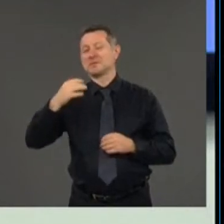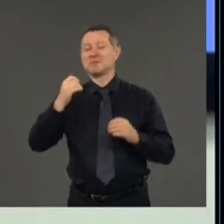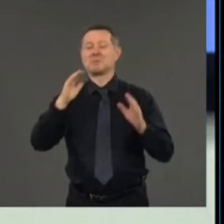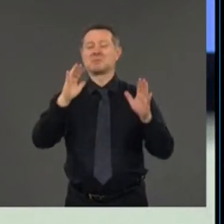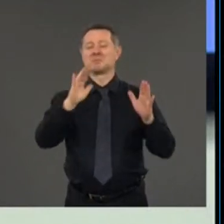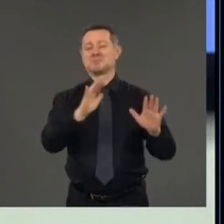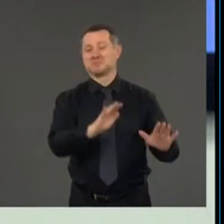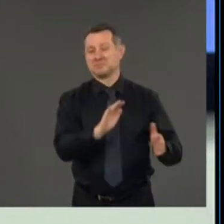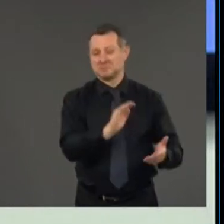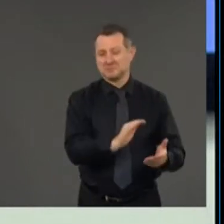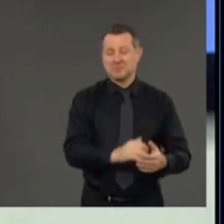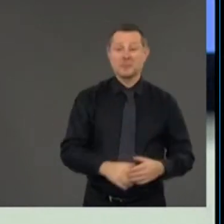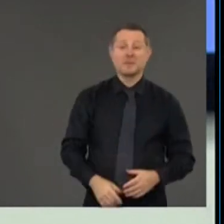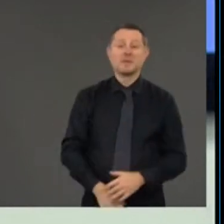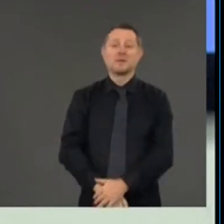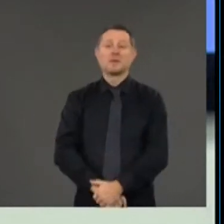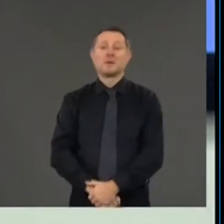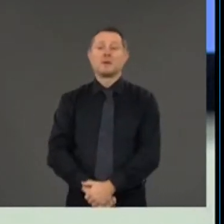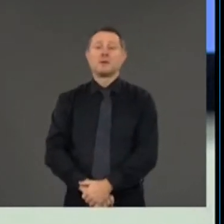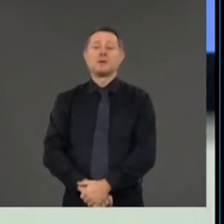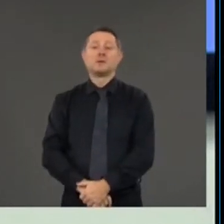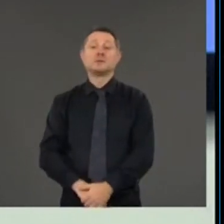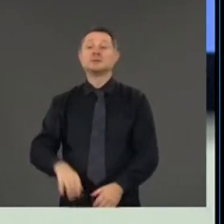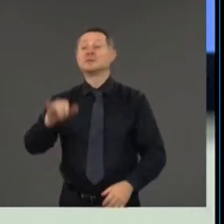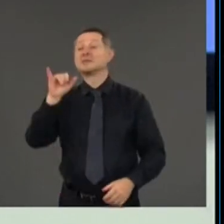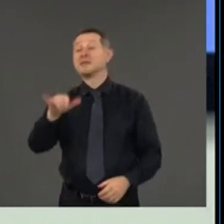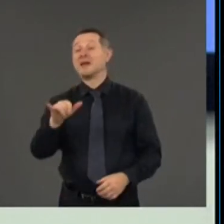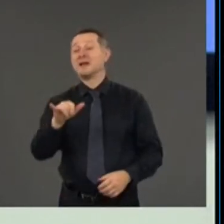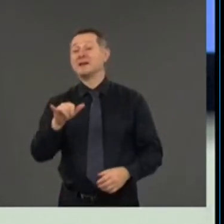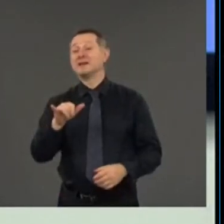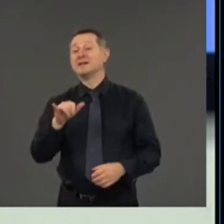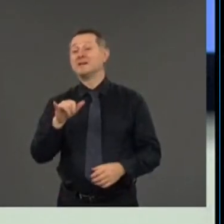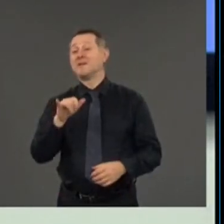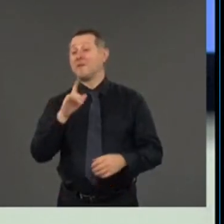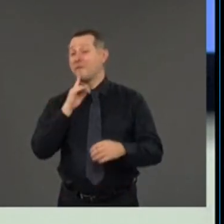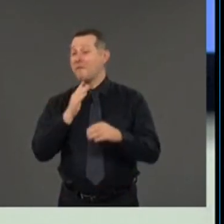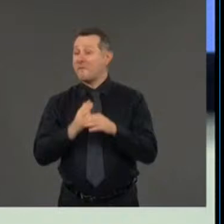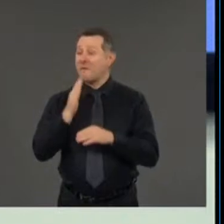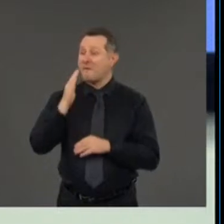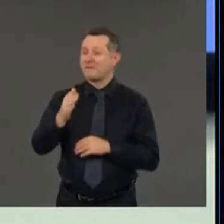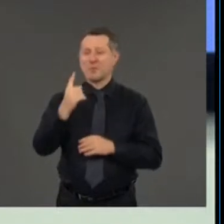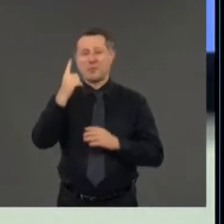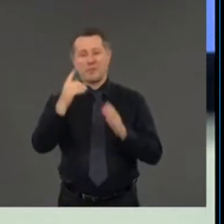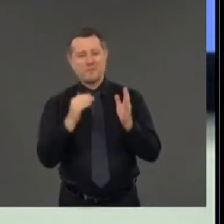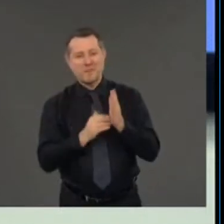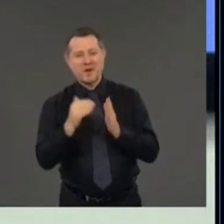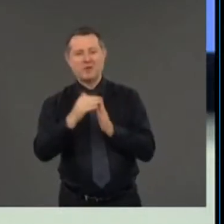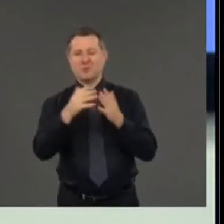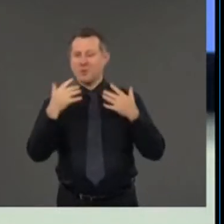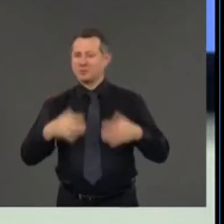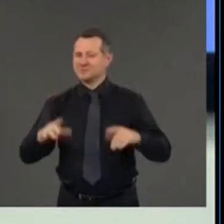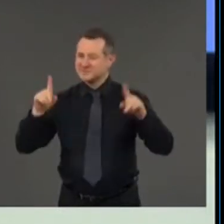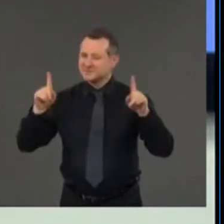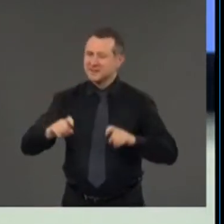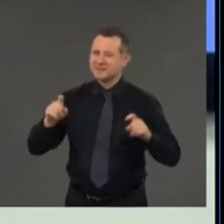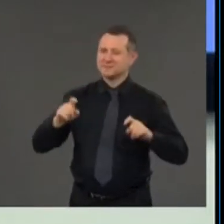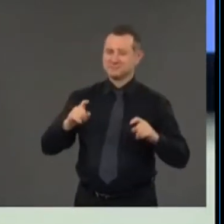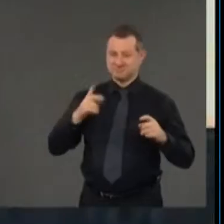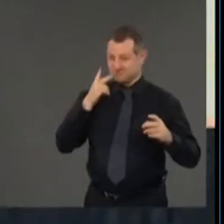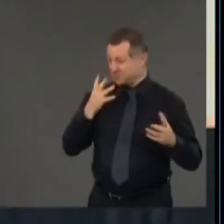week across the state. That is over, it's 1 million, probably over 1 million tests that have been done. But Mr. Dowling or Dr.